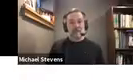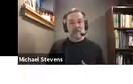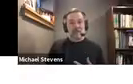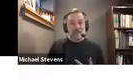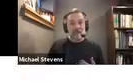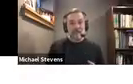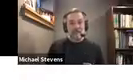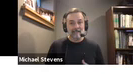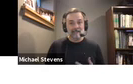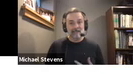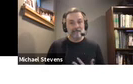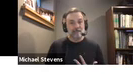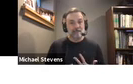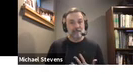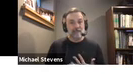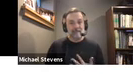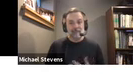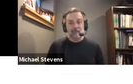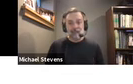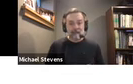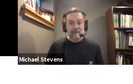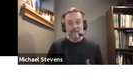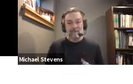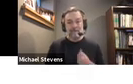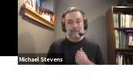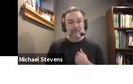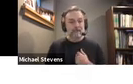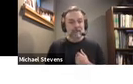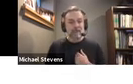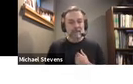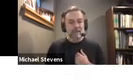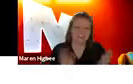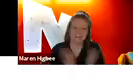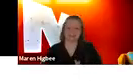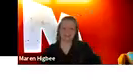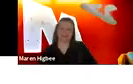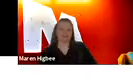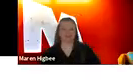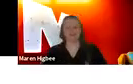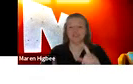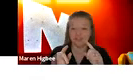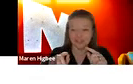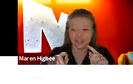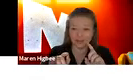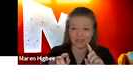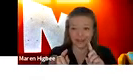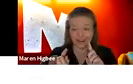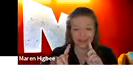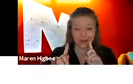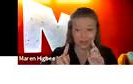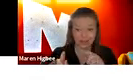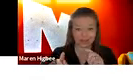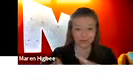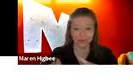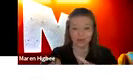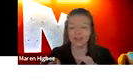to turn it over to Maren, and I'll let her introduce Mighty and some of the work there. Hi, thank you, Mike. First off, I want to say I